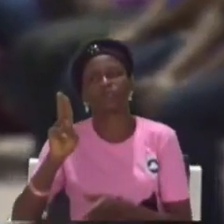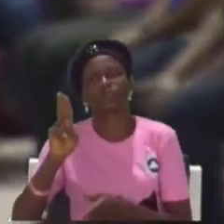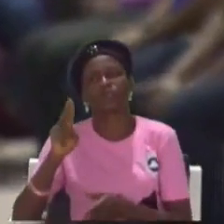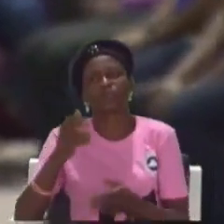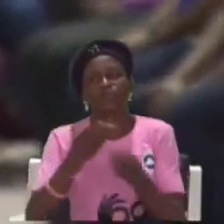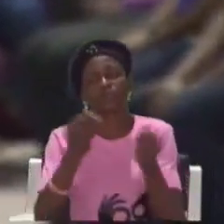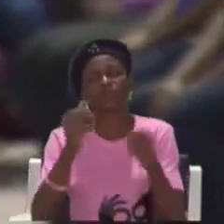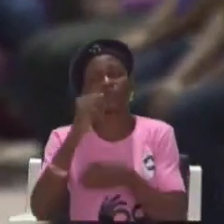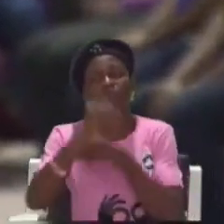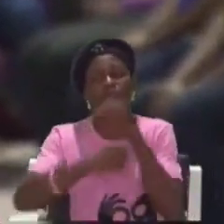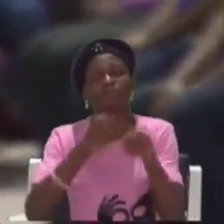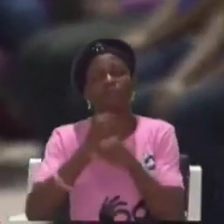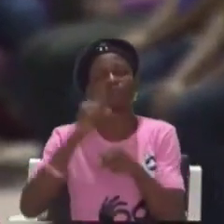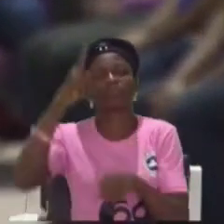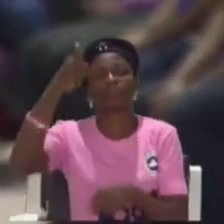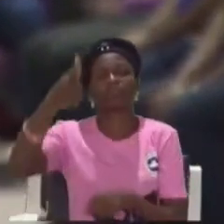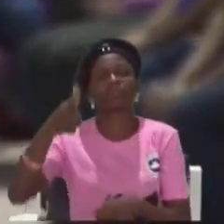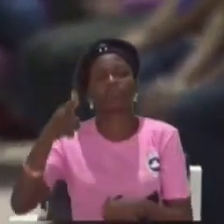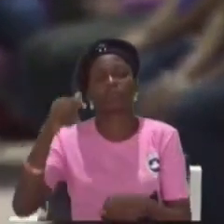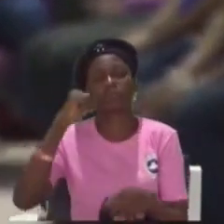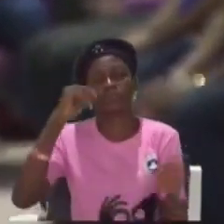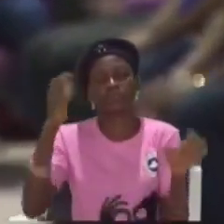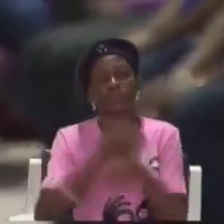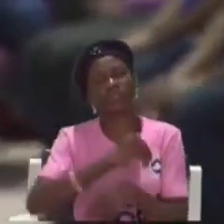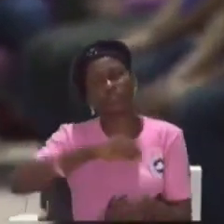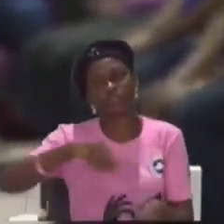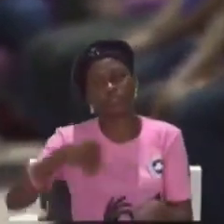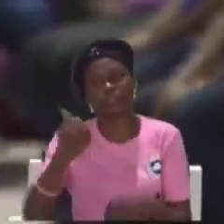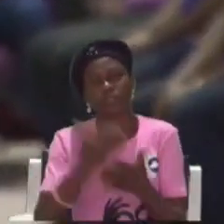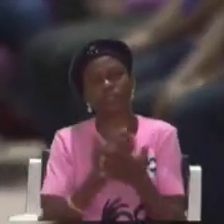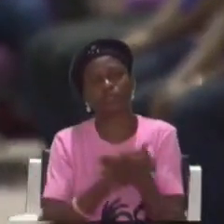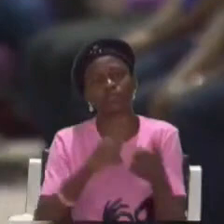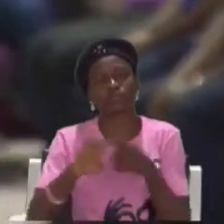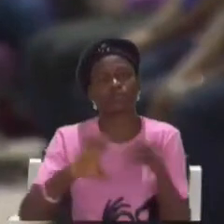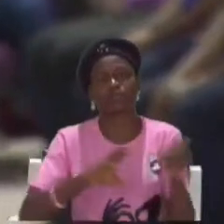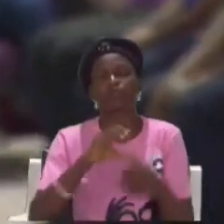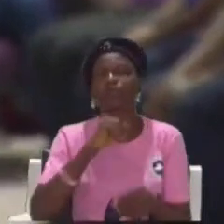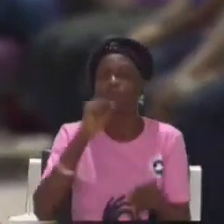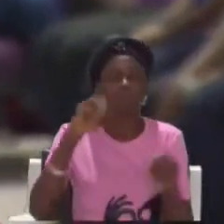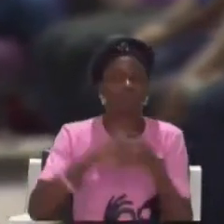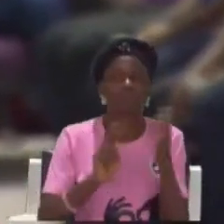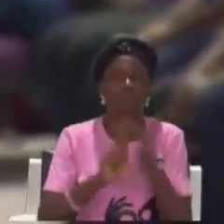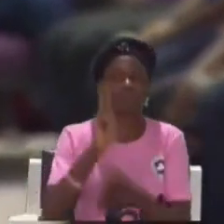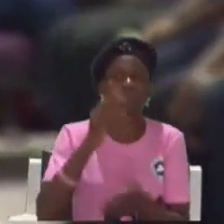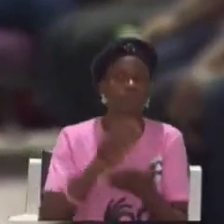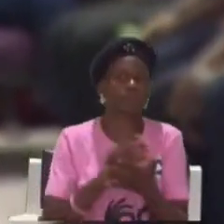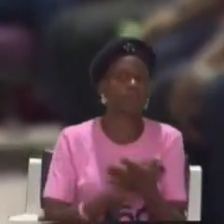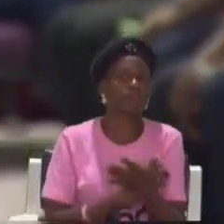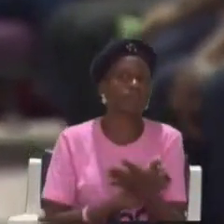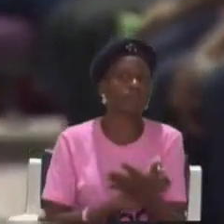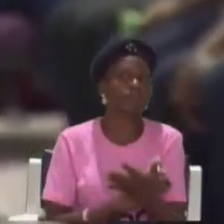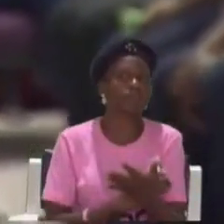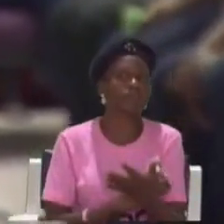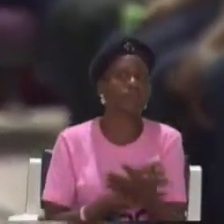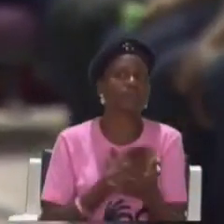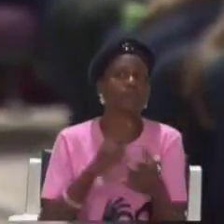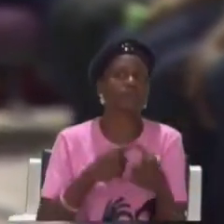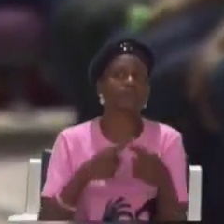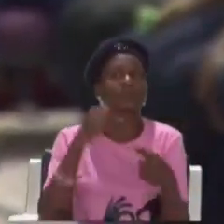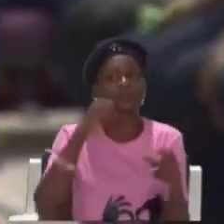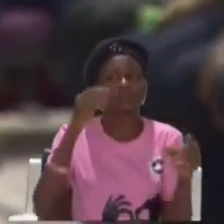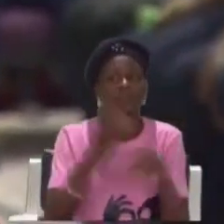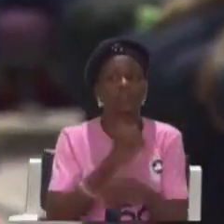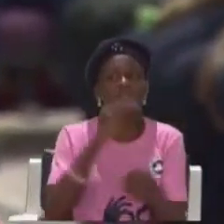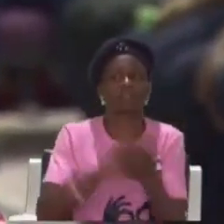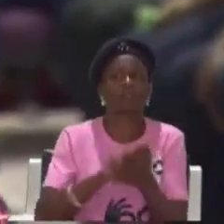Few years later, I got some other courses to do, not a university course. And then I got